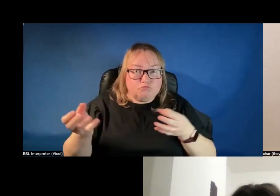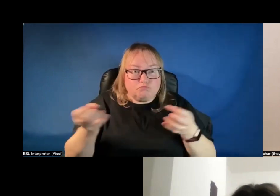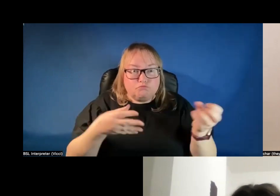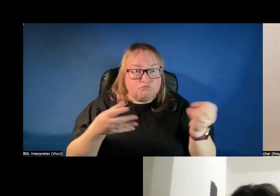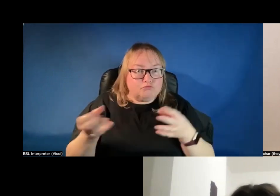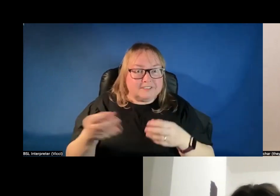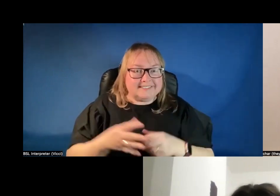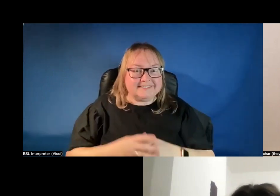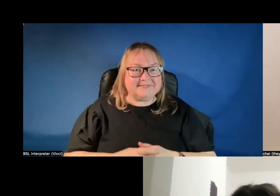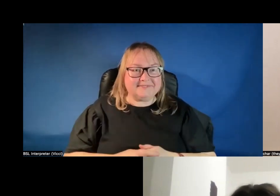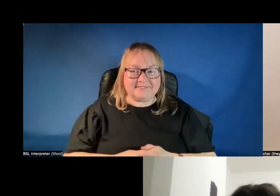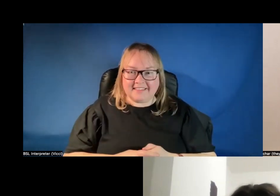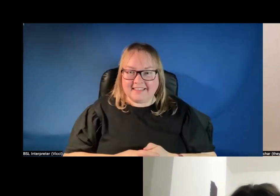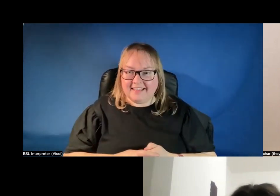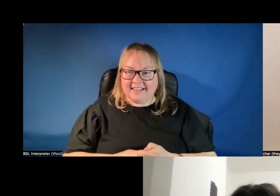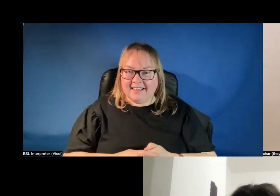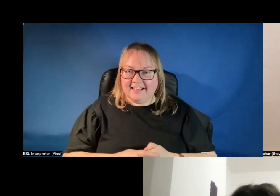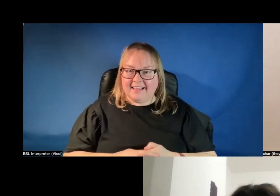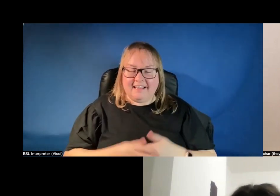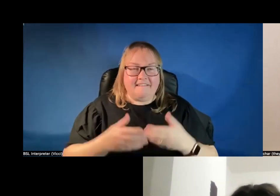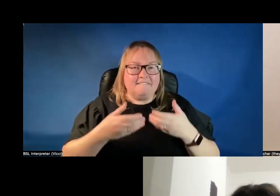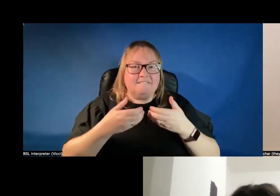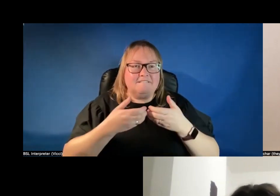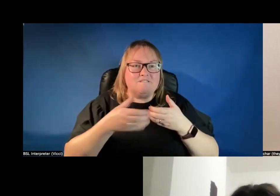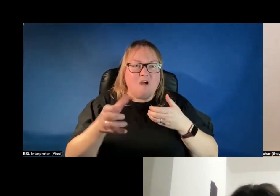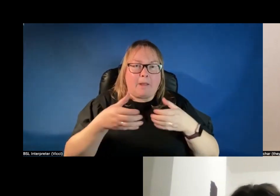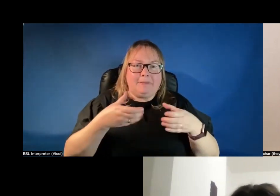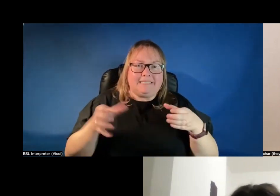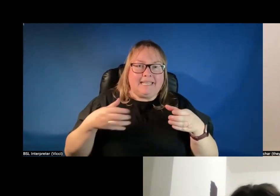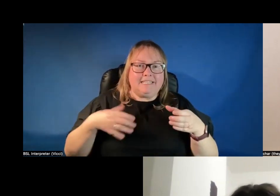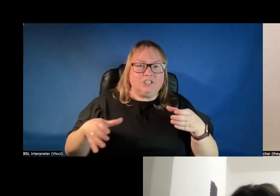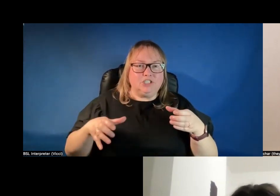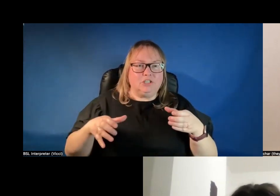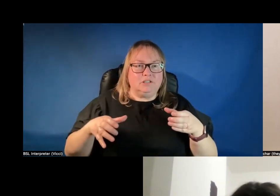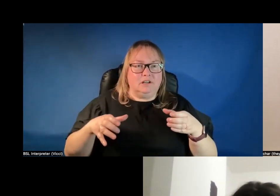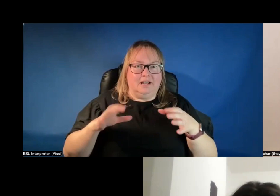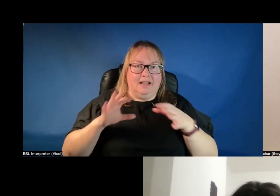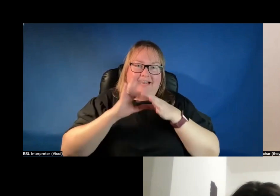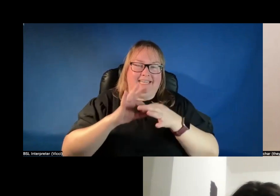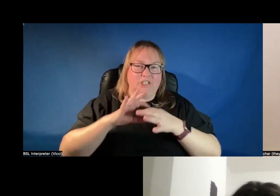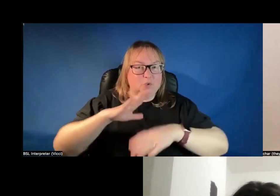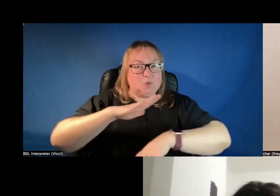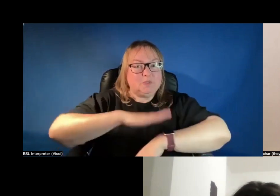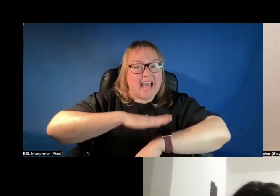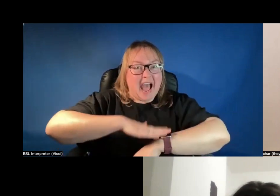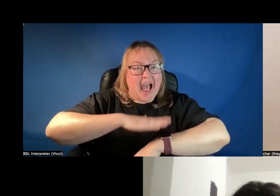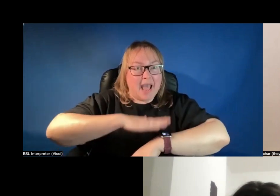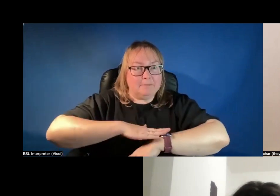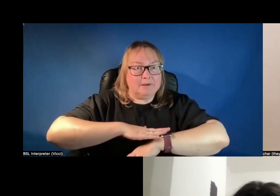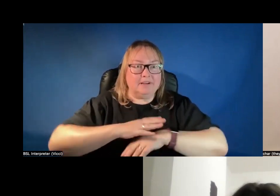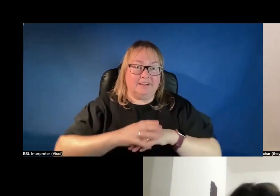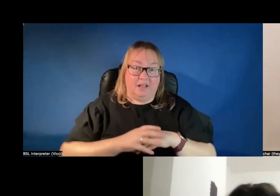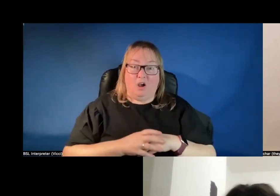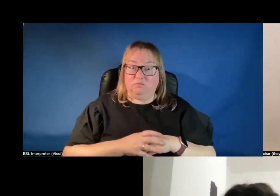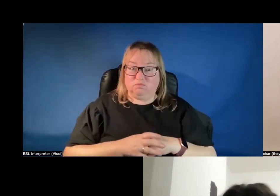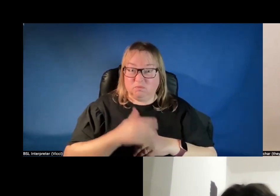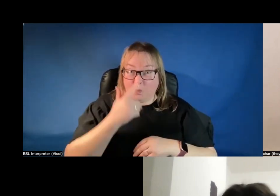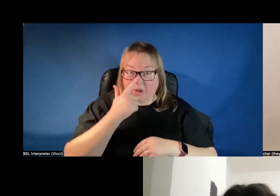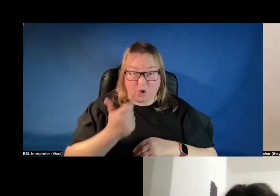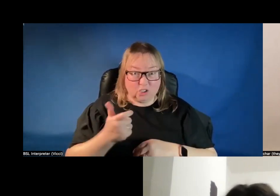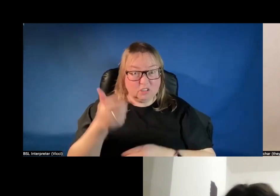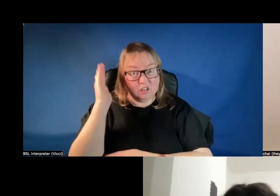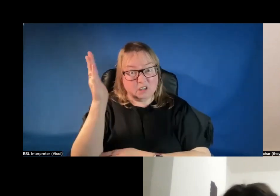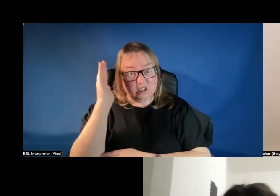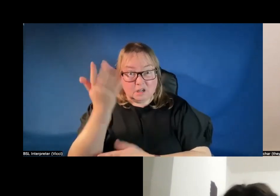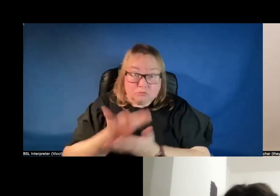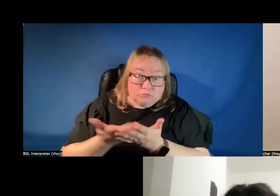I think there's something about the fragmentary nature of time, which is probably a whole 2-hour chat in itself